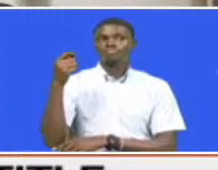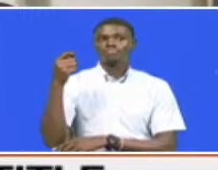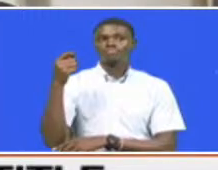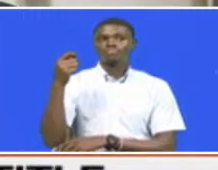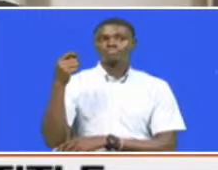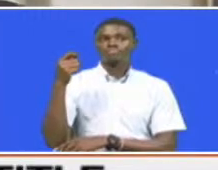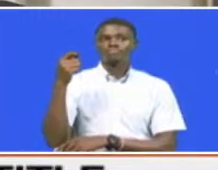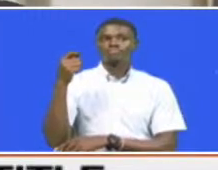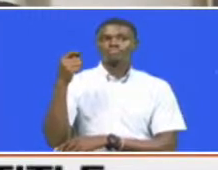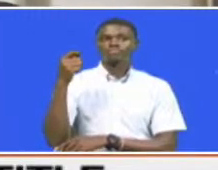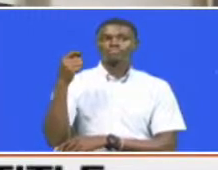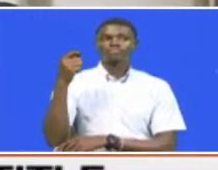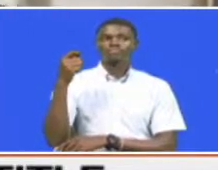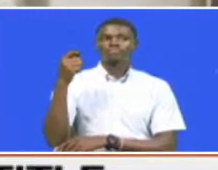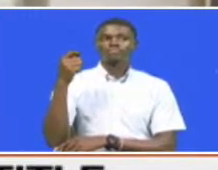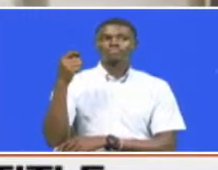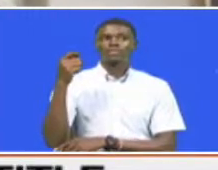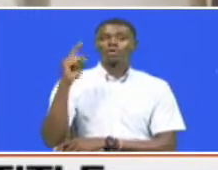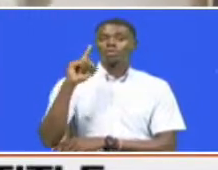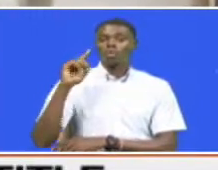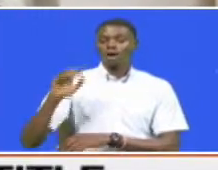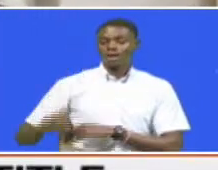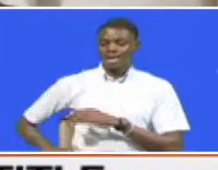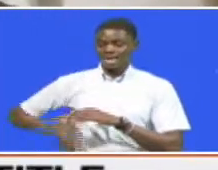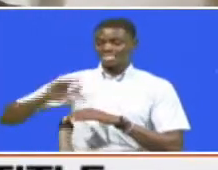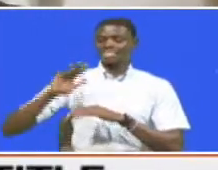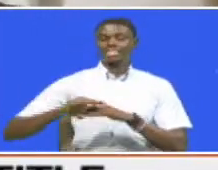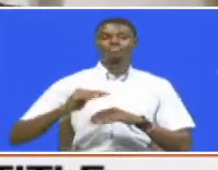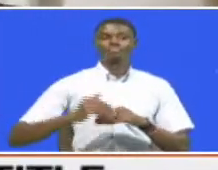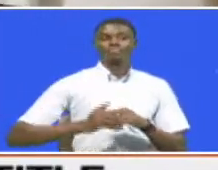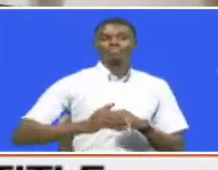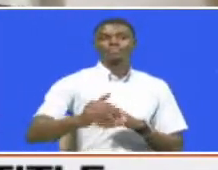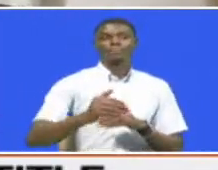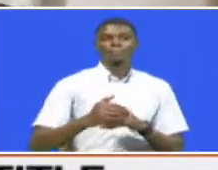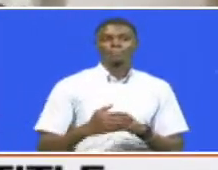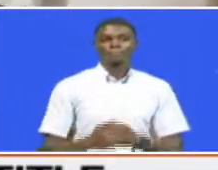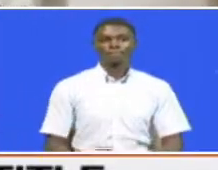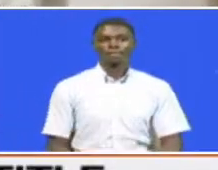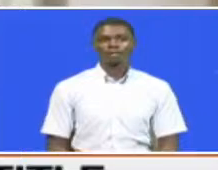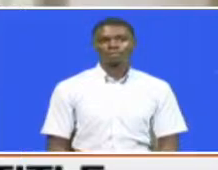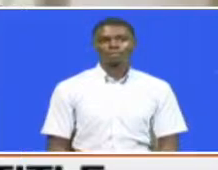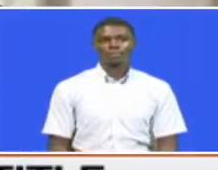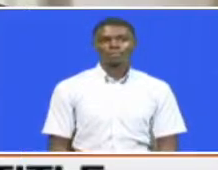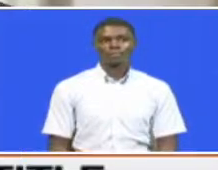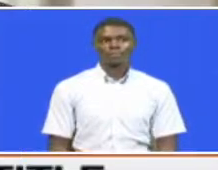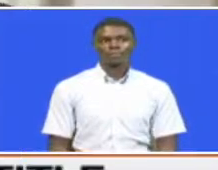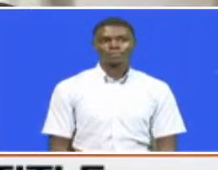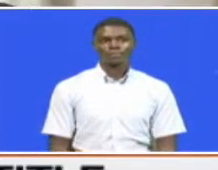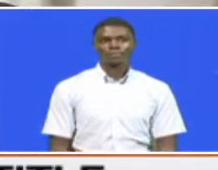as one step ahead of